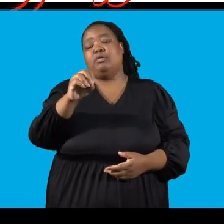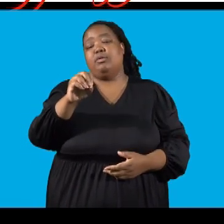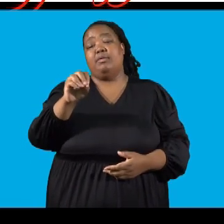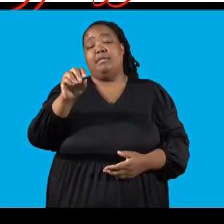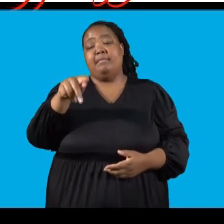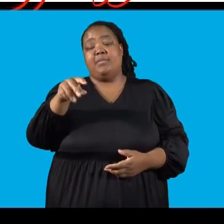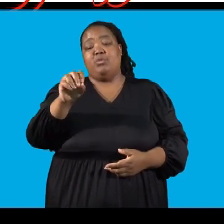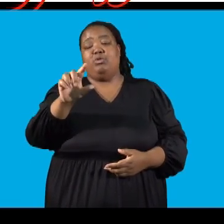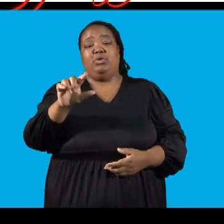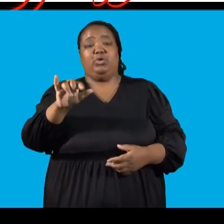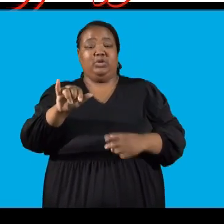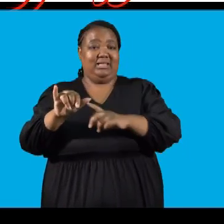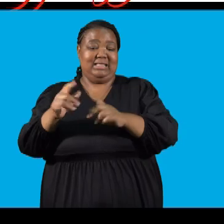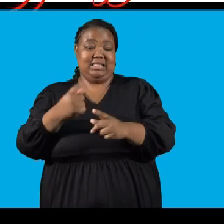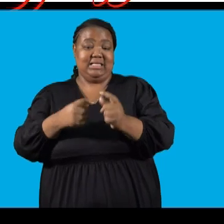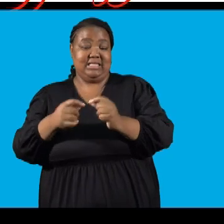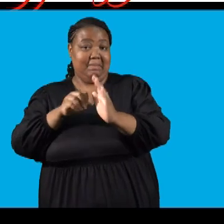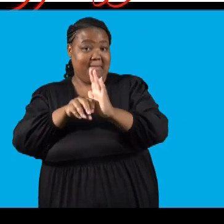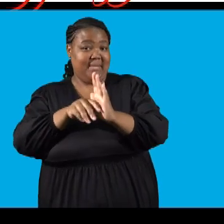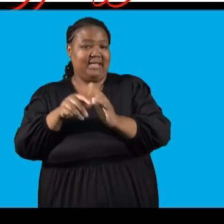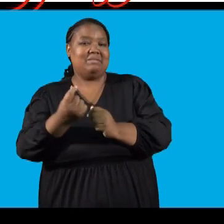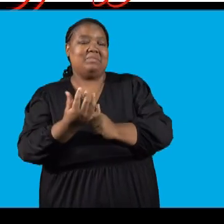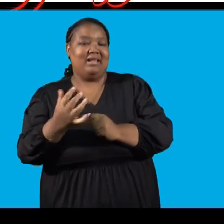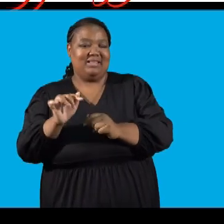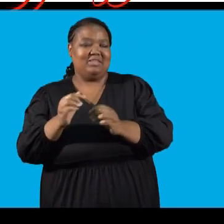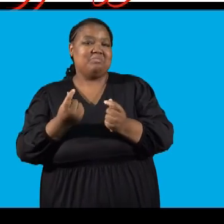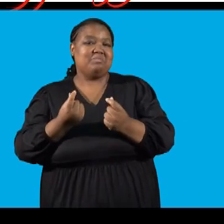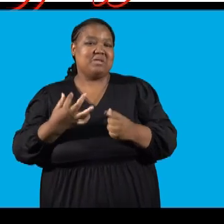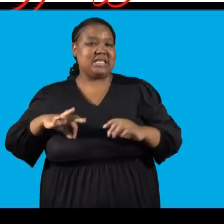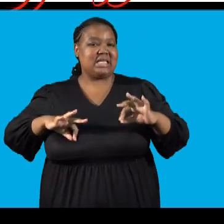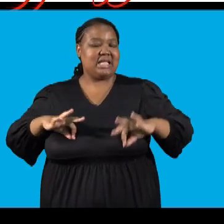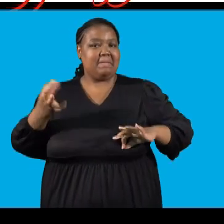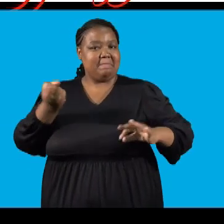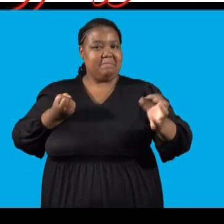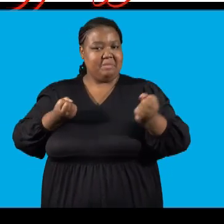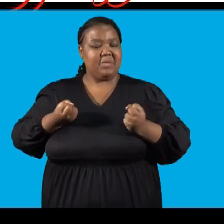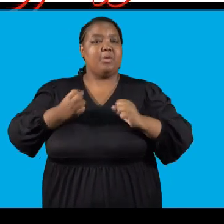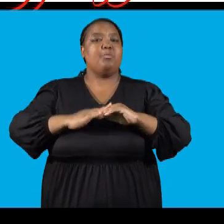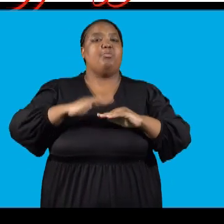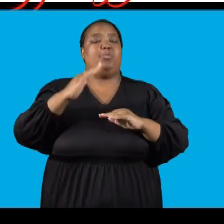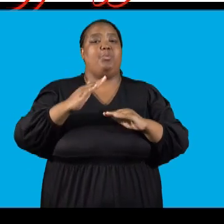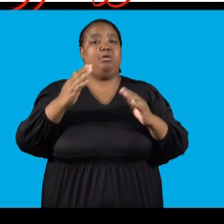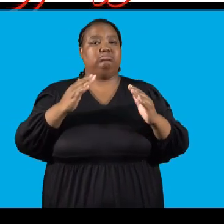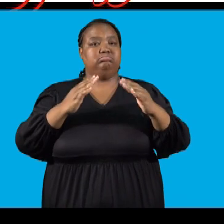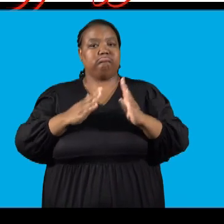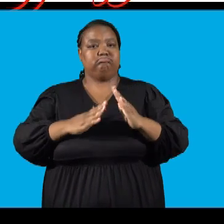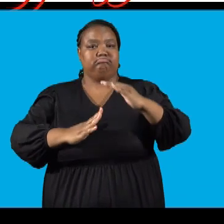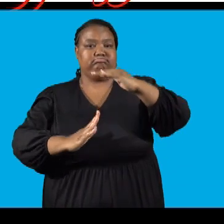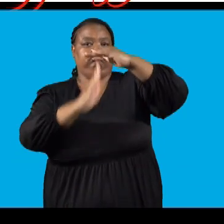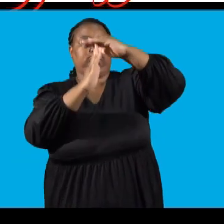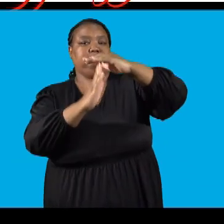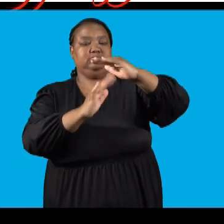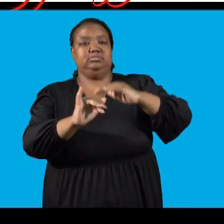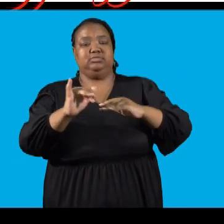oligopolists sell at the market price, they yield more income. So they get maximum income